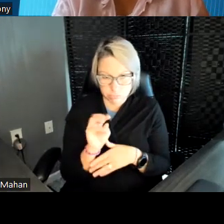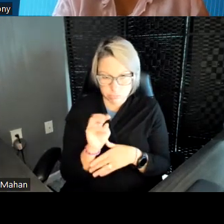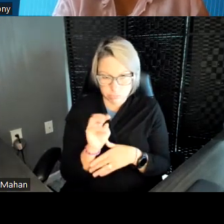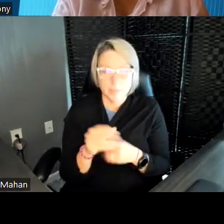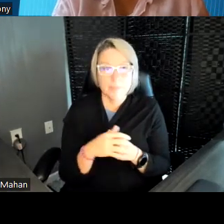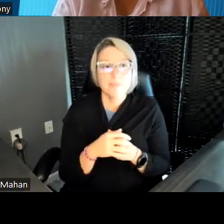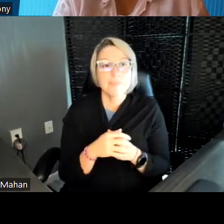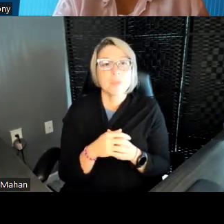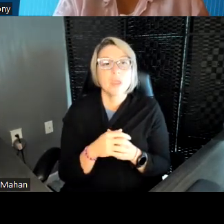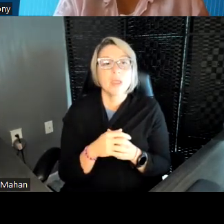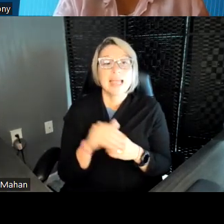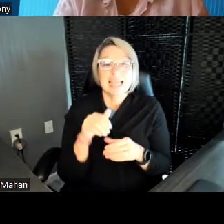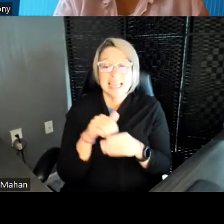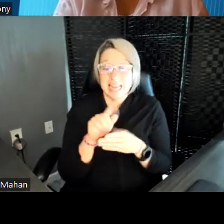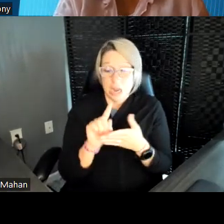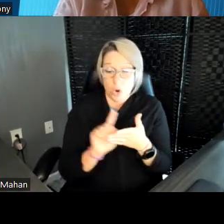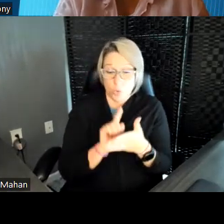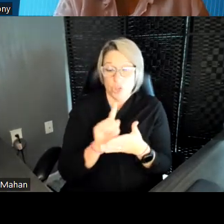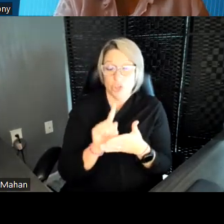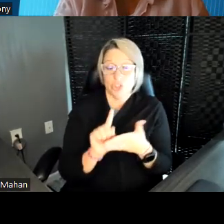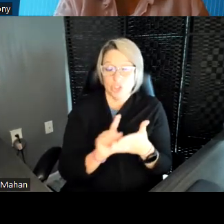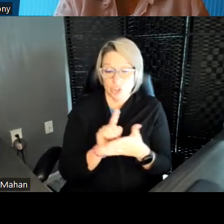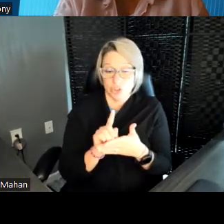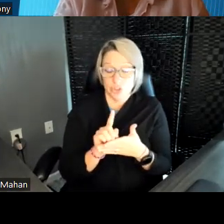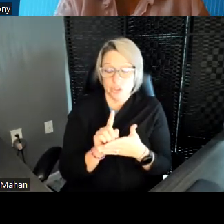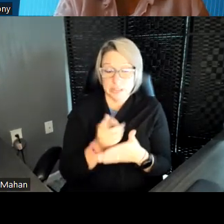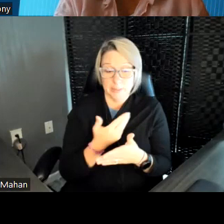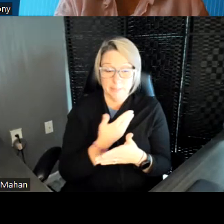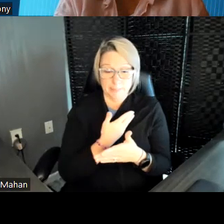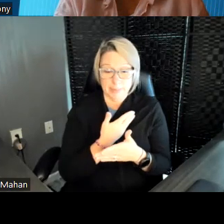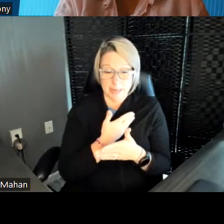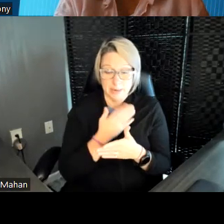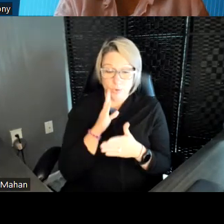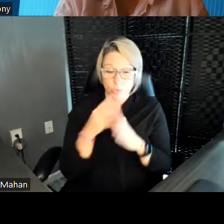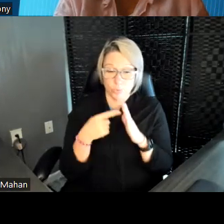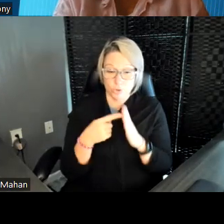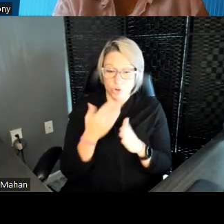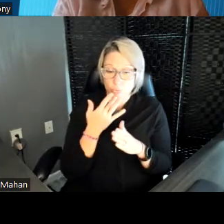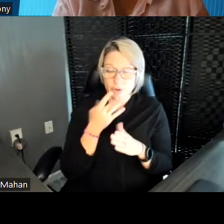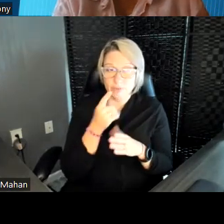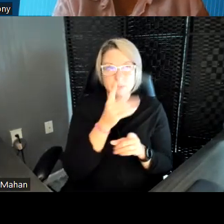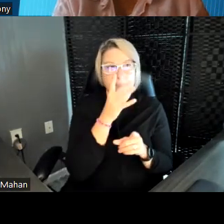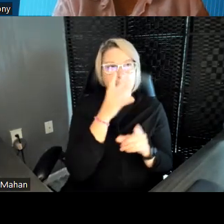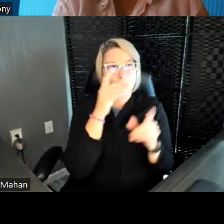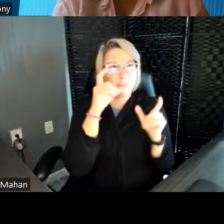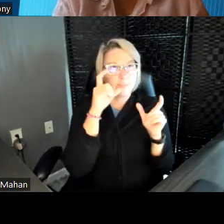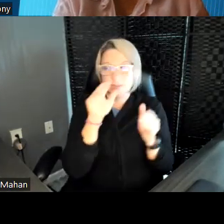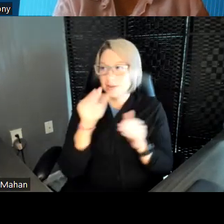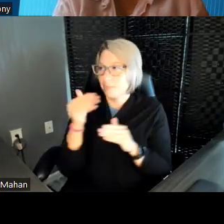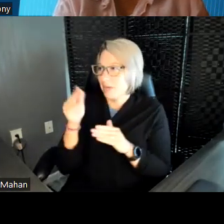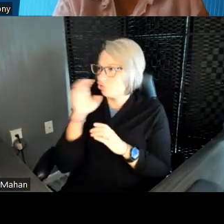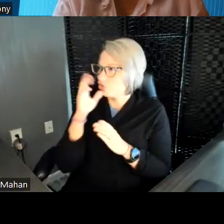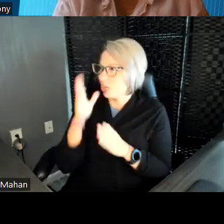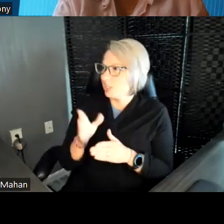know. Within hours, the newborn shows a preference for mom's face over a stranger's. Now think of that. That's not